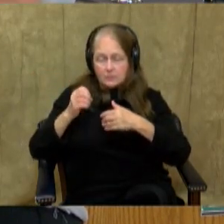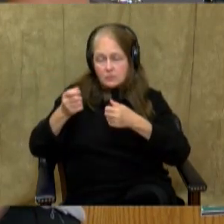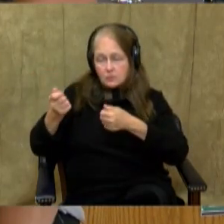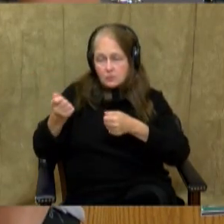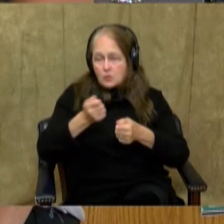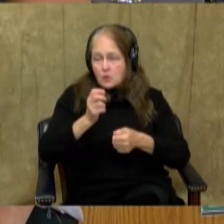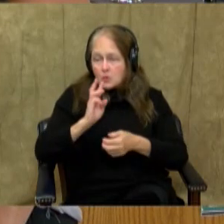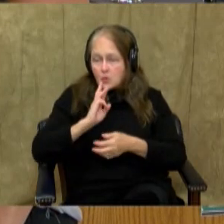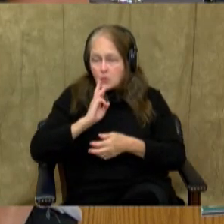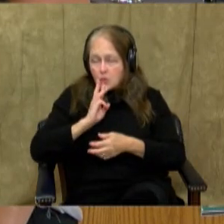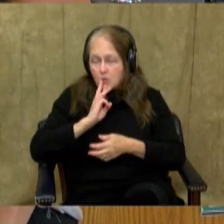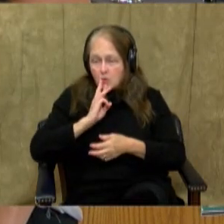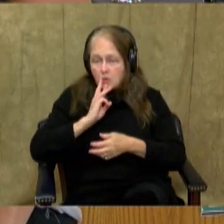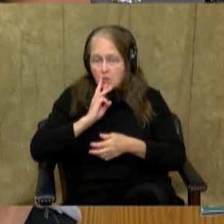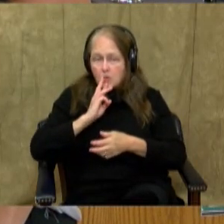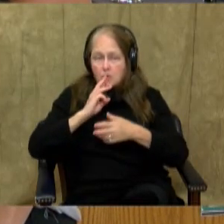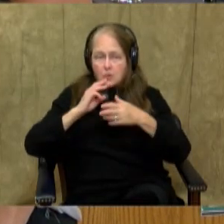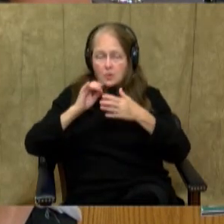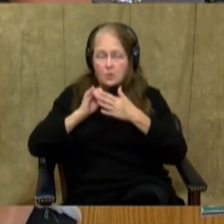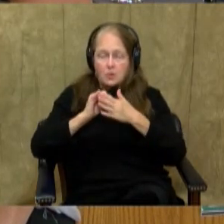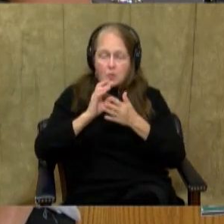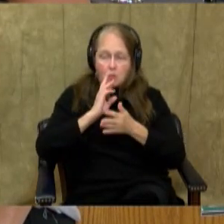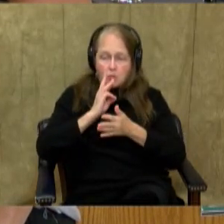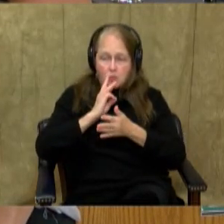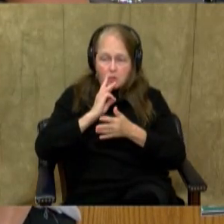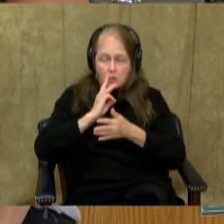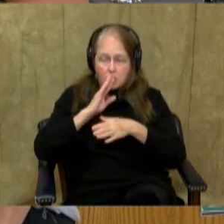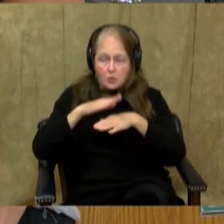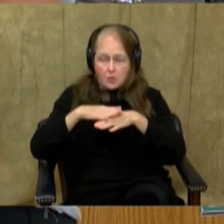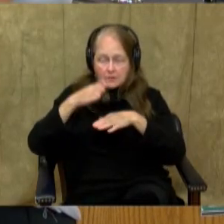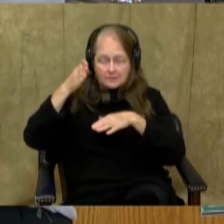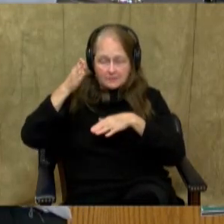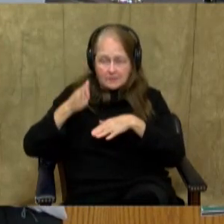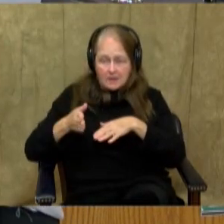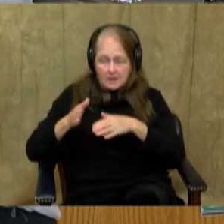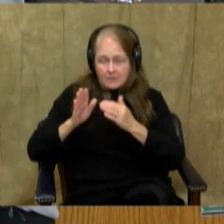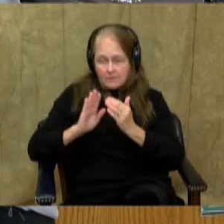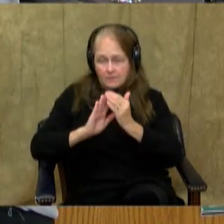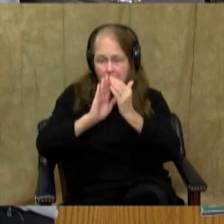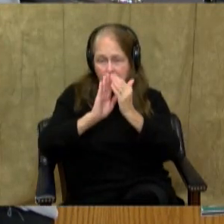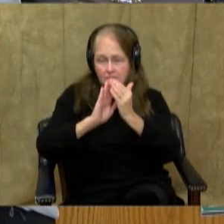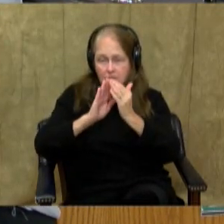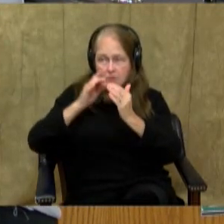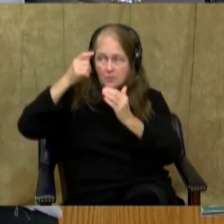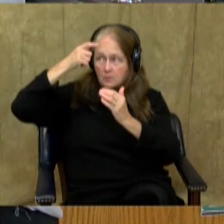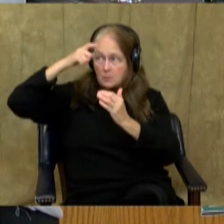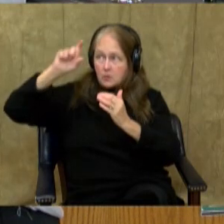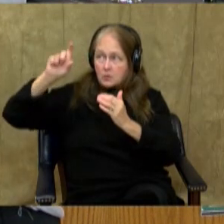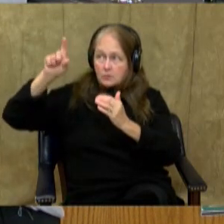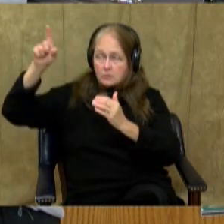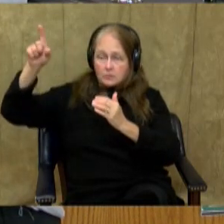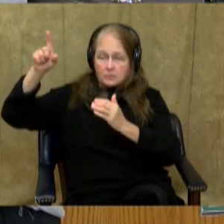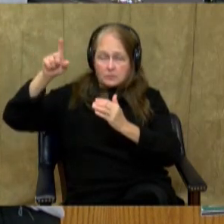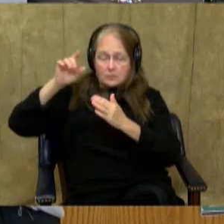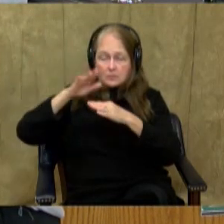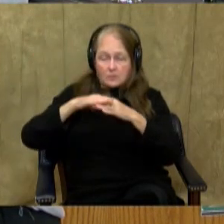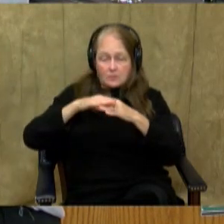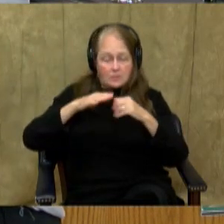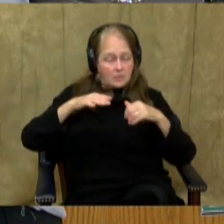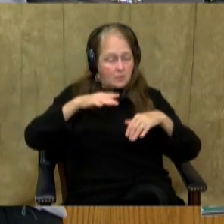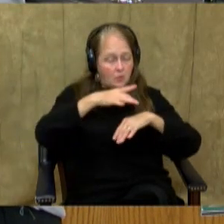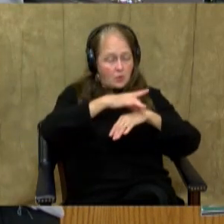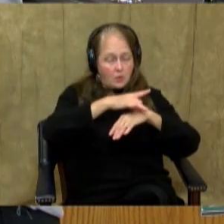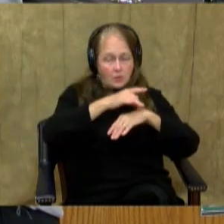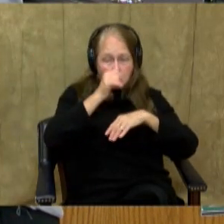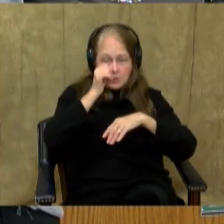it, and you end up with a bulge of water on the side facing the moon, and then also a bulge of water on the back